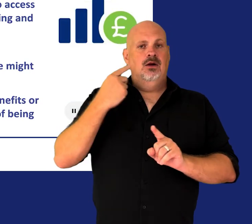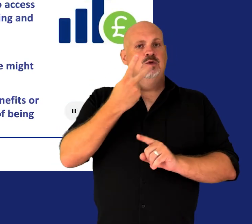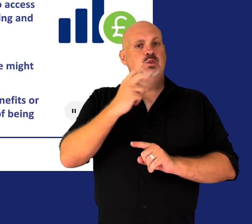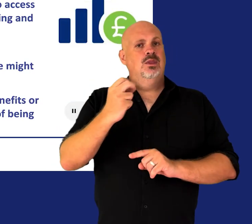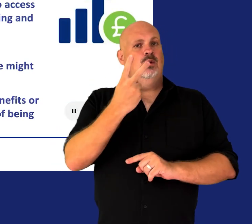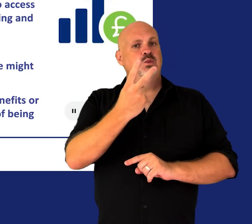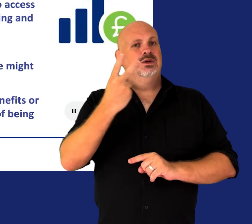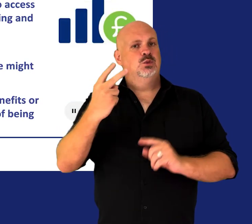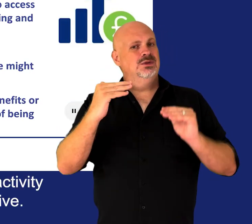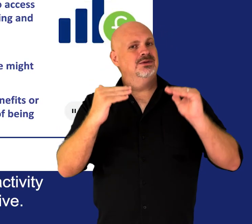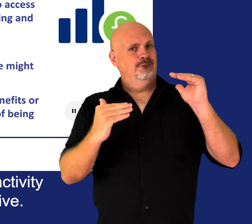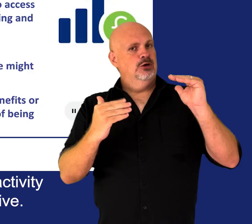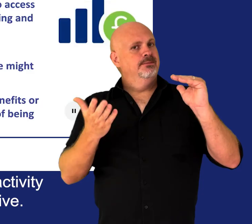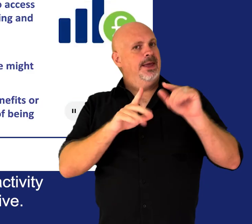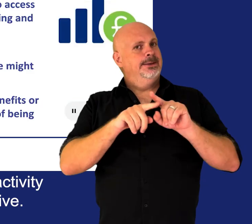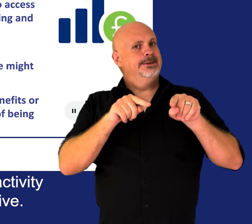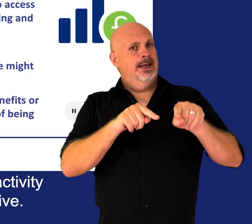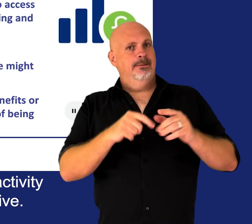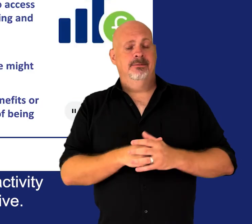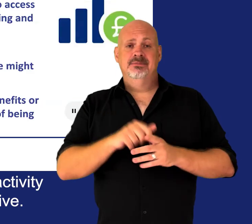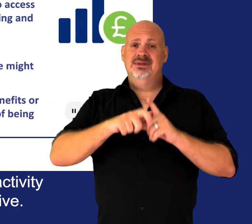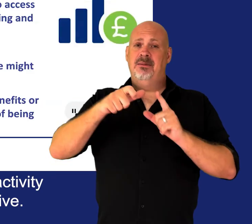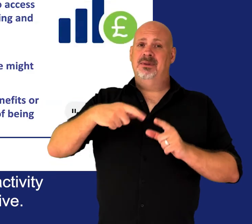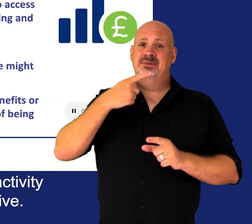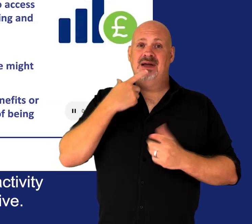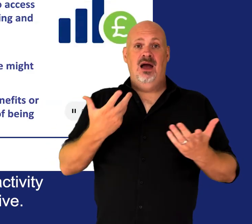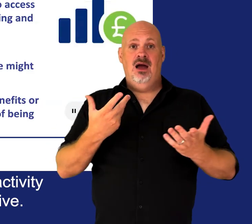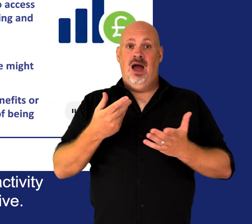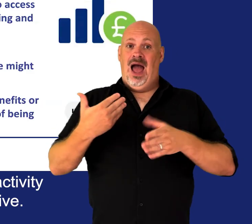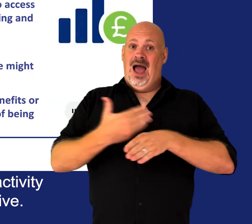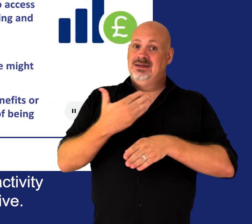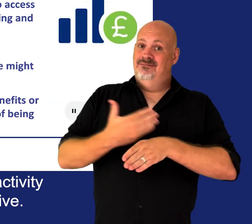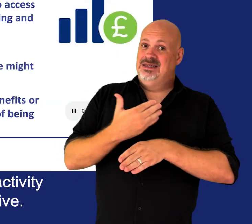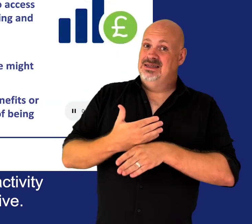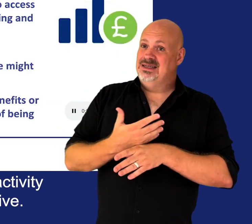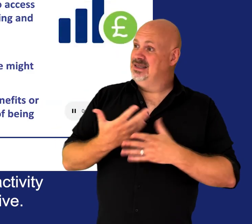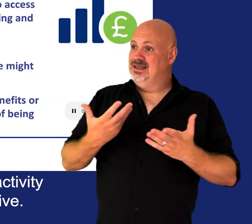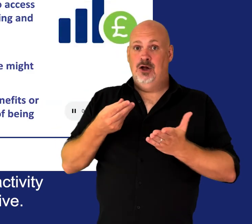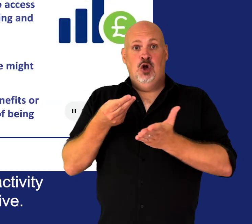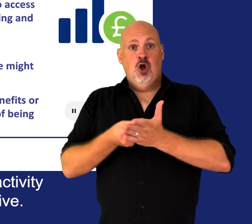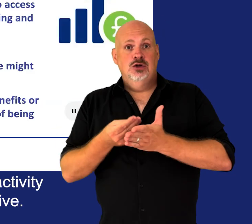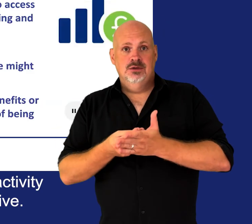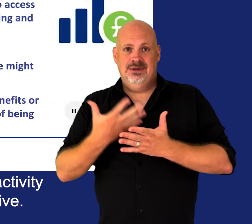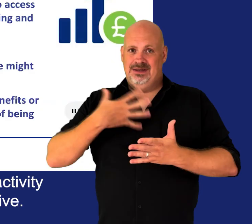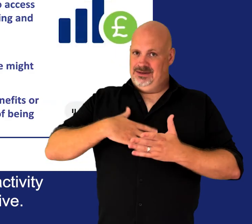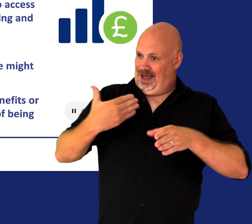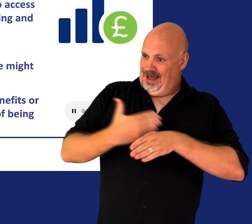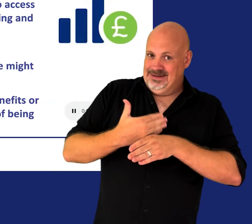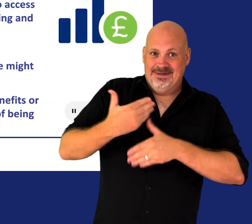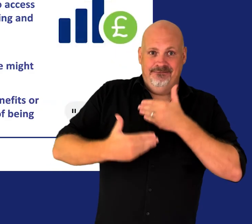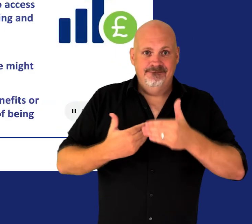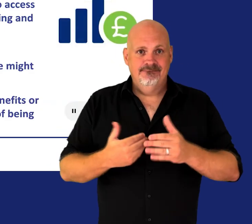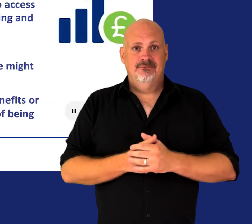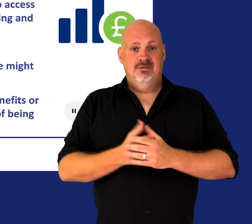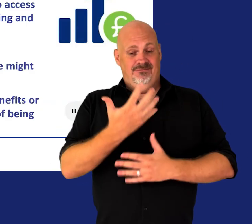2022. 6 in 10 disabled people say the cost of activities influences how they choose to be active, so